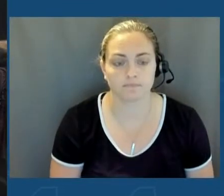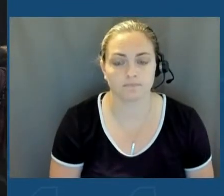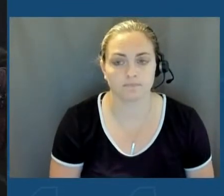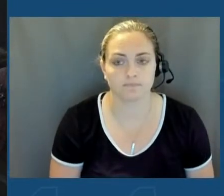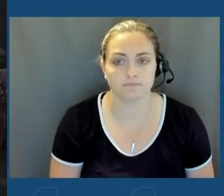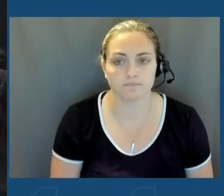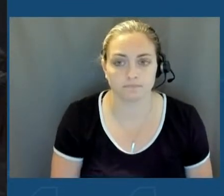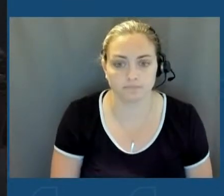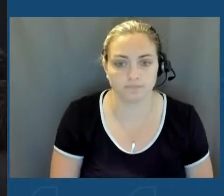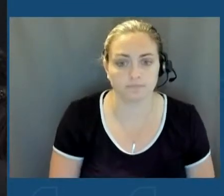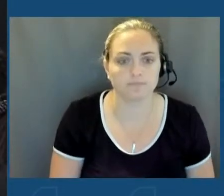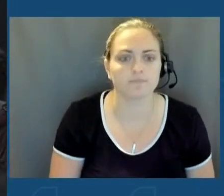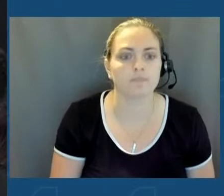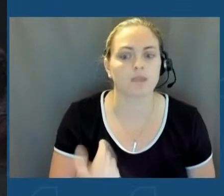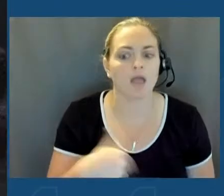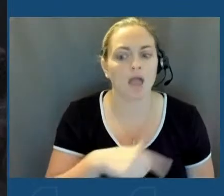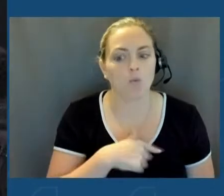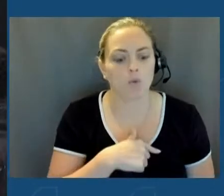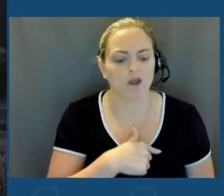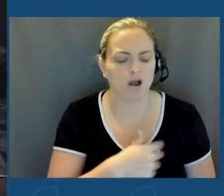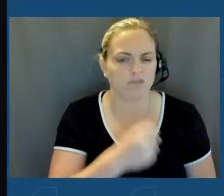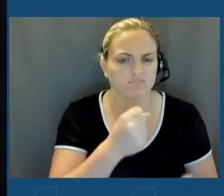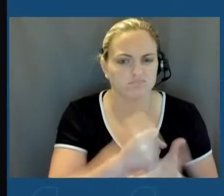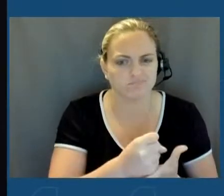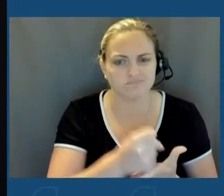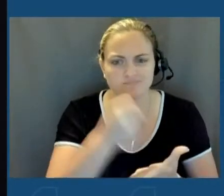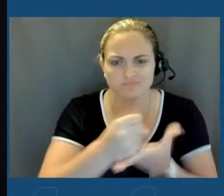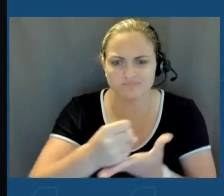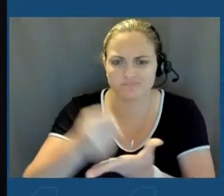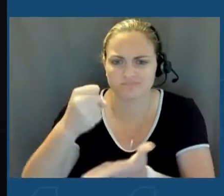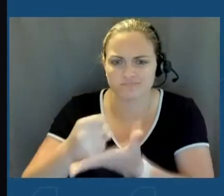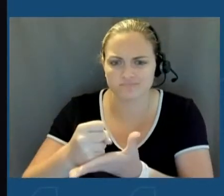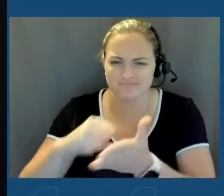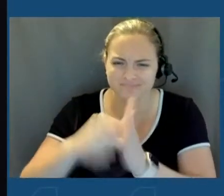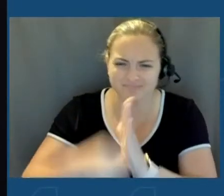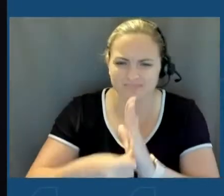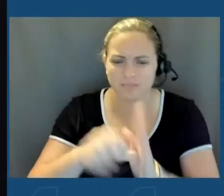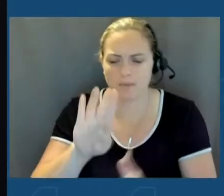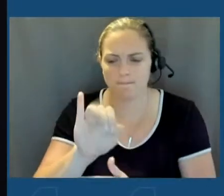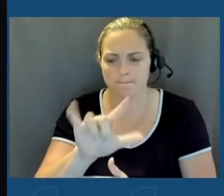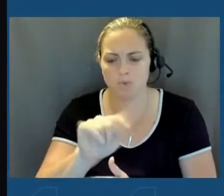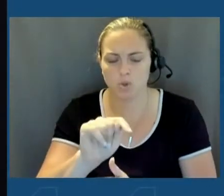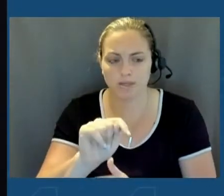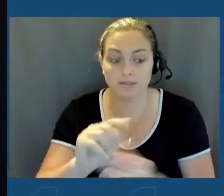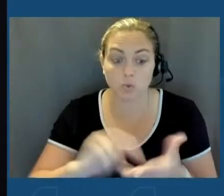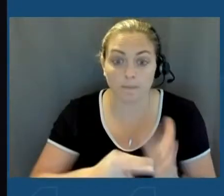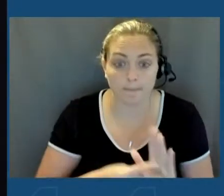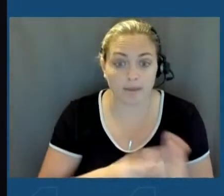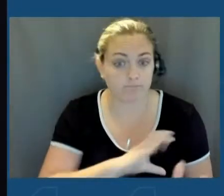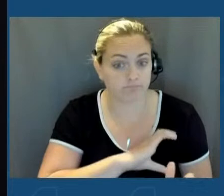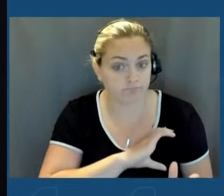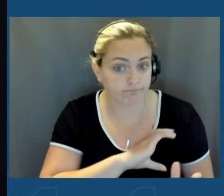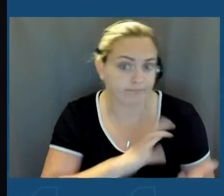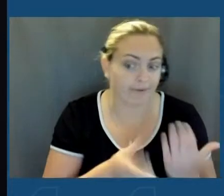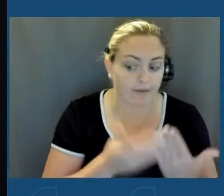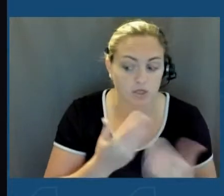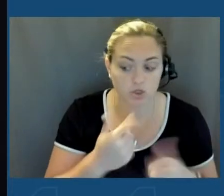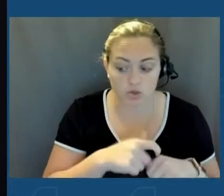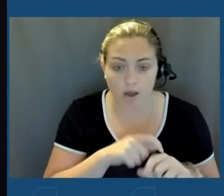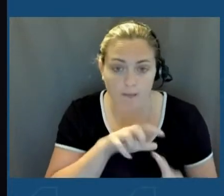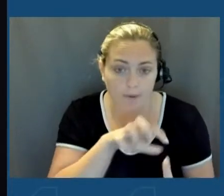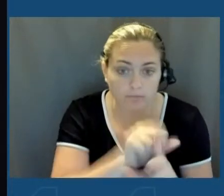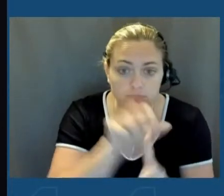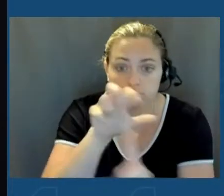And we're micro-stamping bullets so law enforcement can have an easier time catching the criminals. And